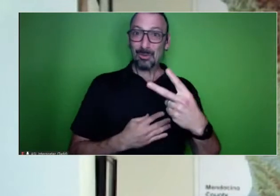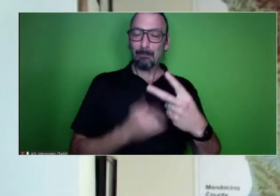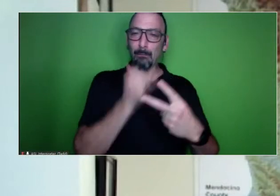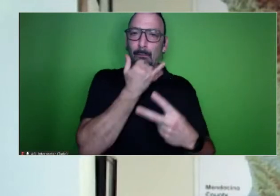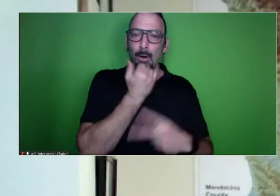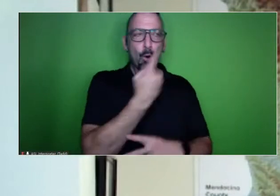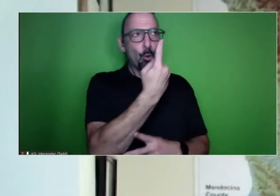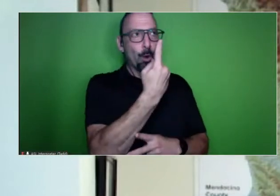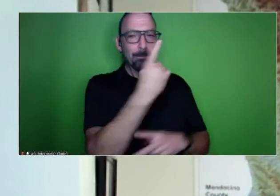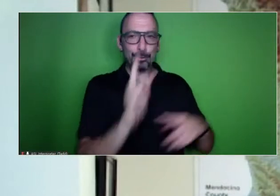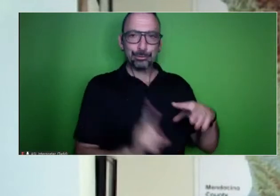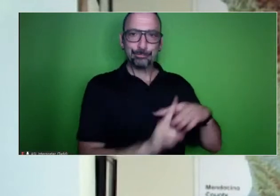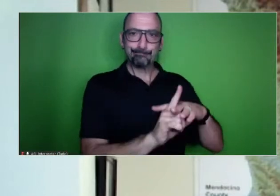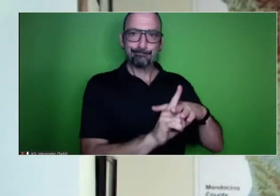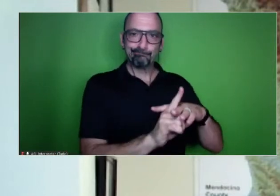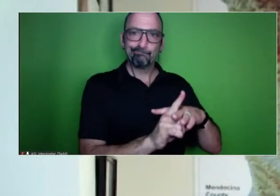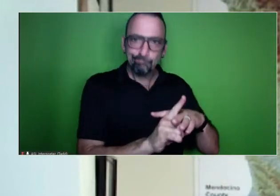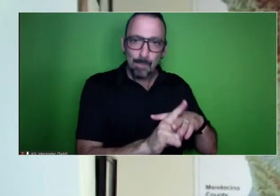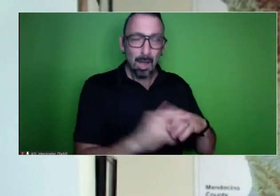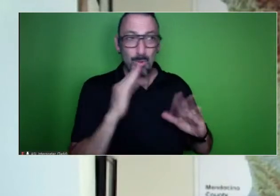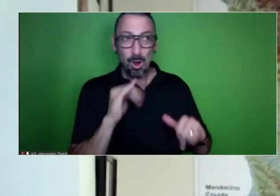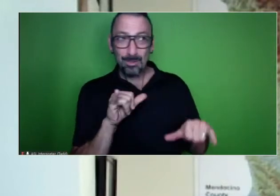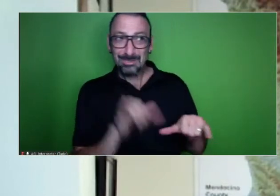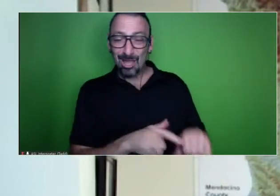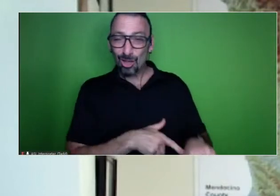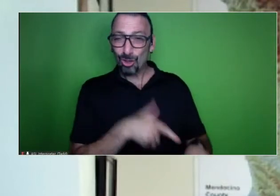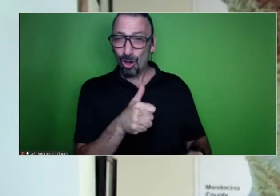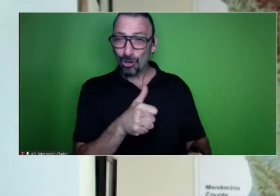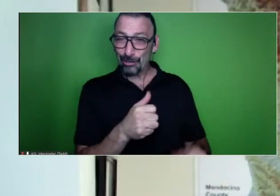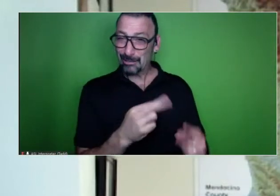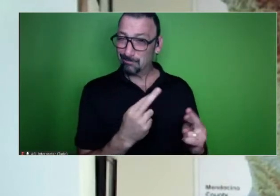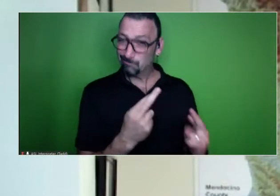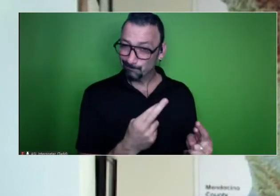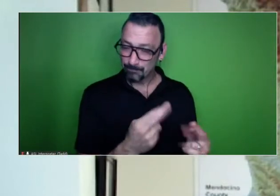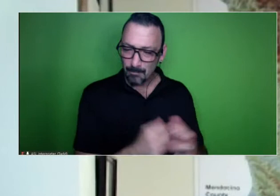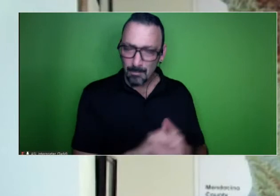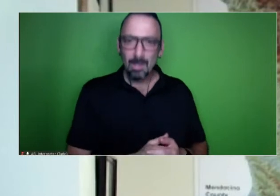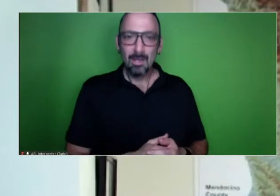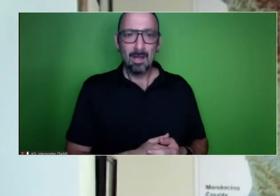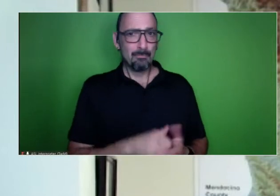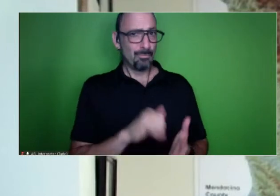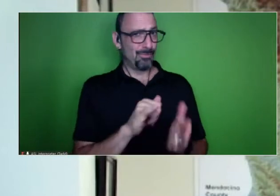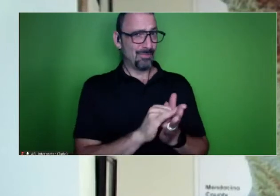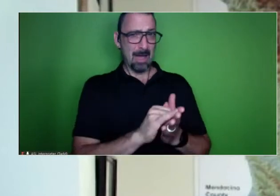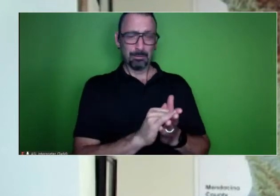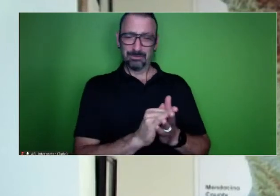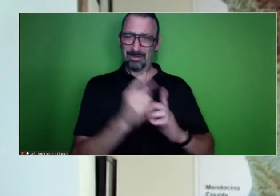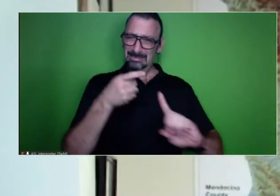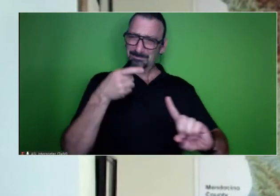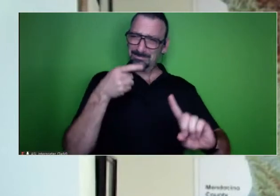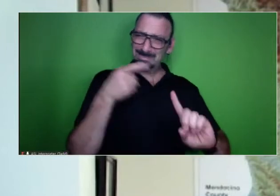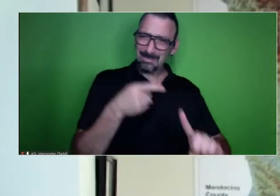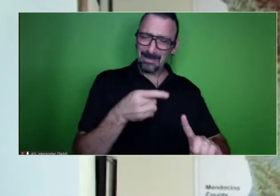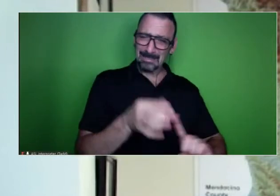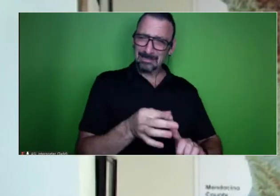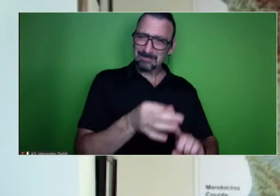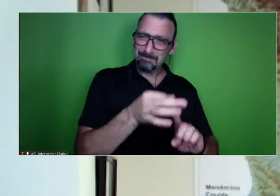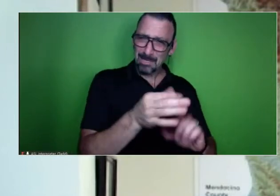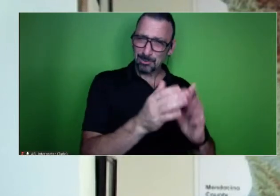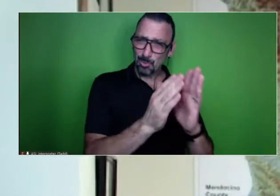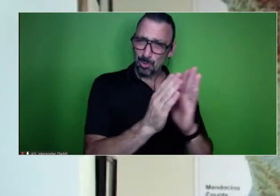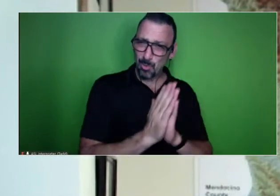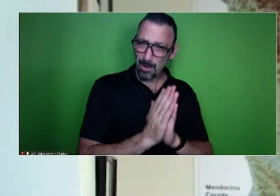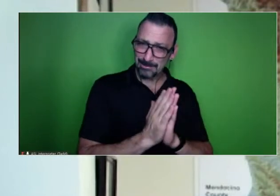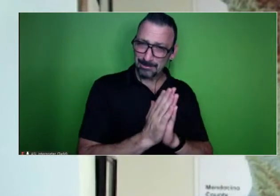we're hoping that that person will stay a little while longer. But it was a very special request. When